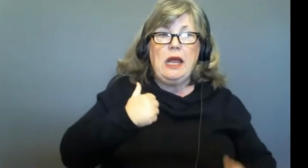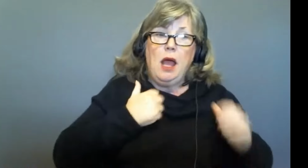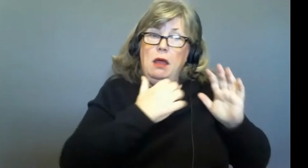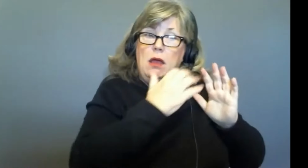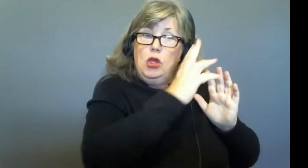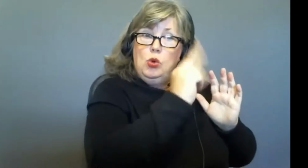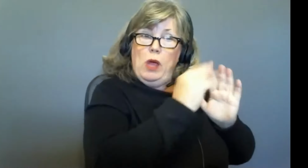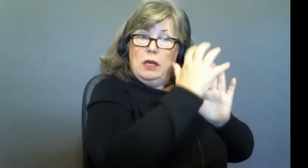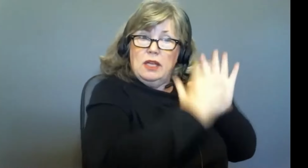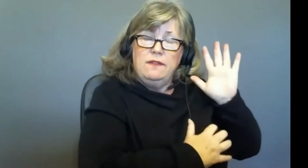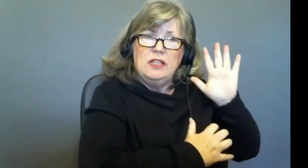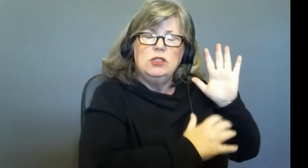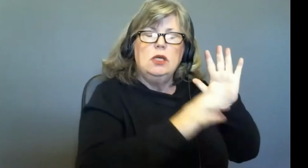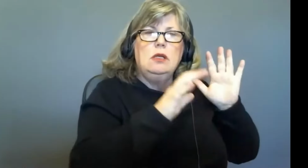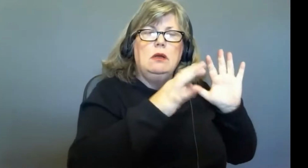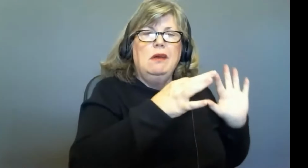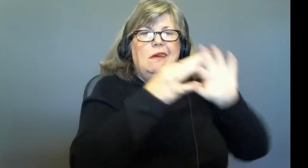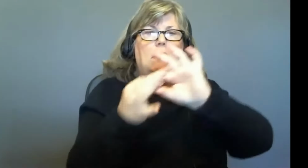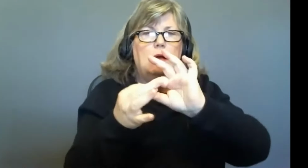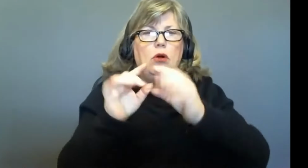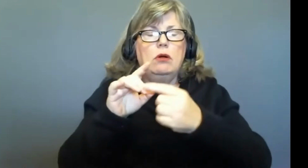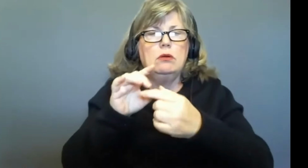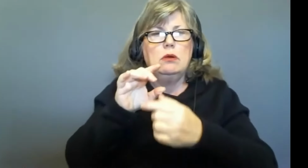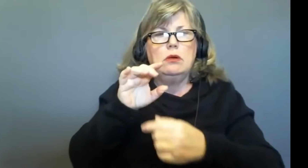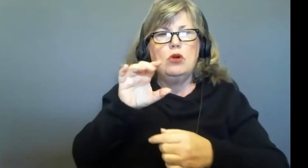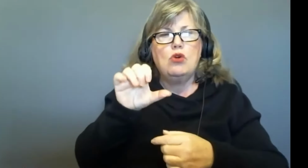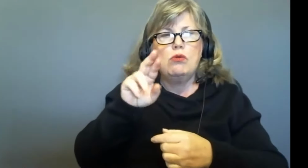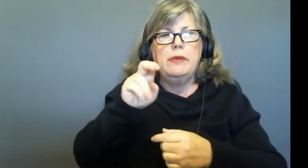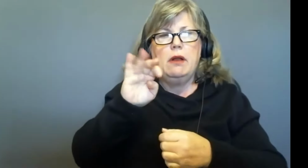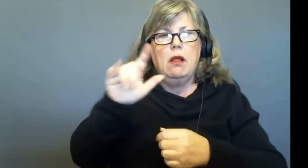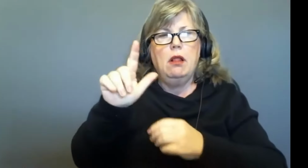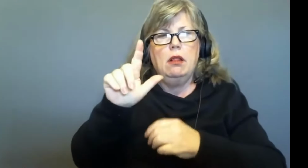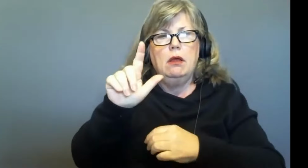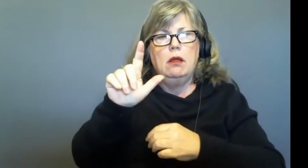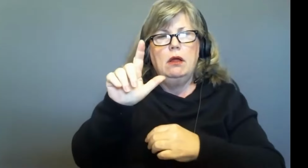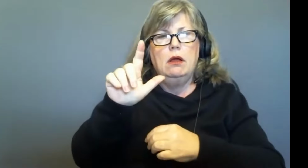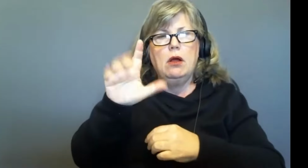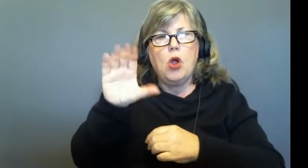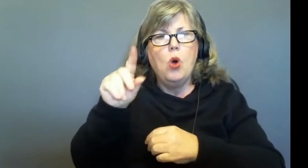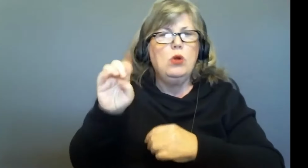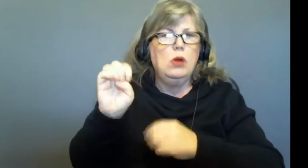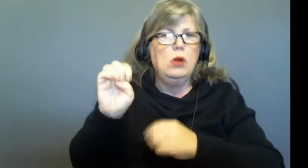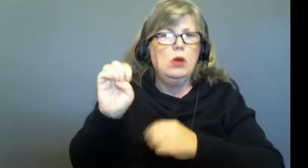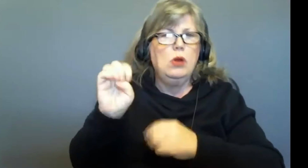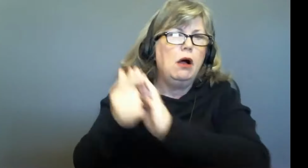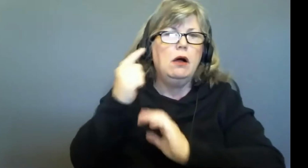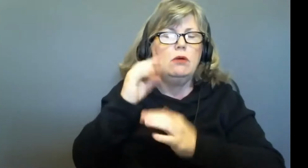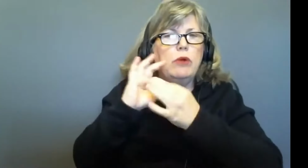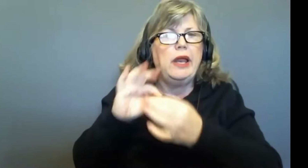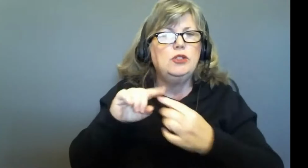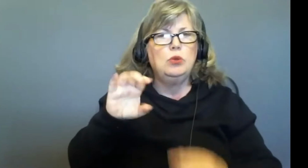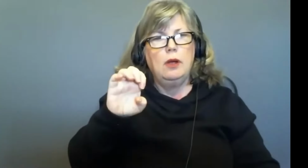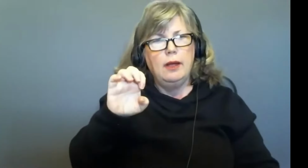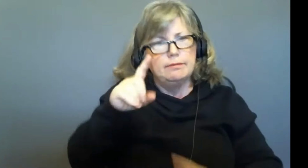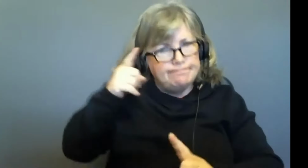forward in terms of having a criminal code for elder abuse, because we don't currently have one, whether